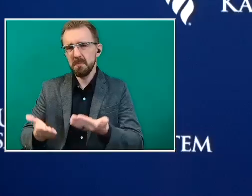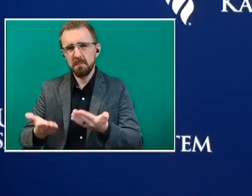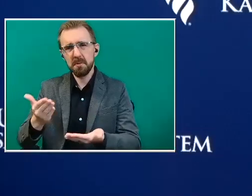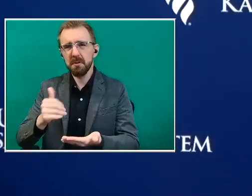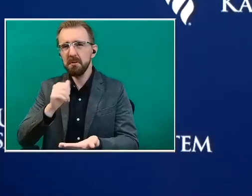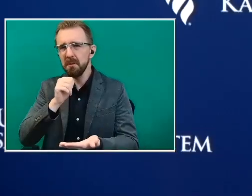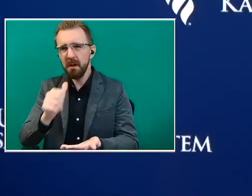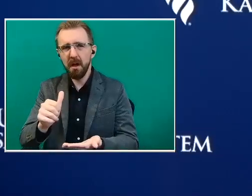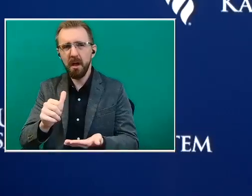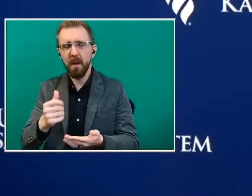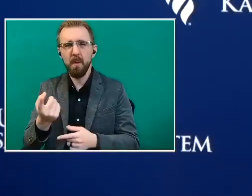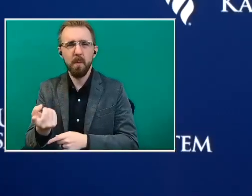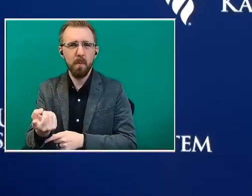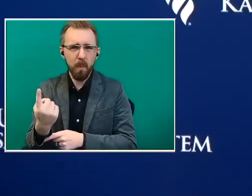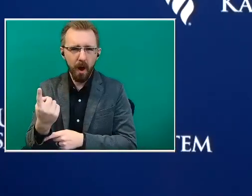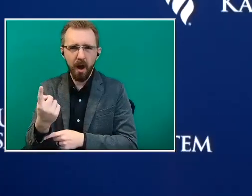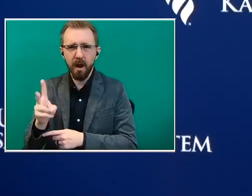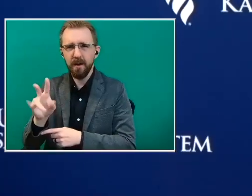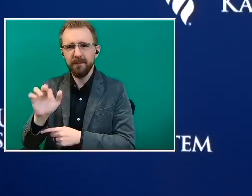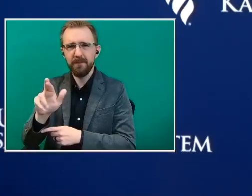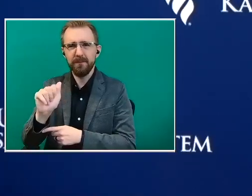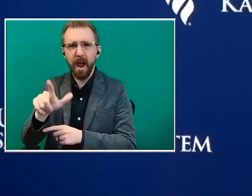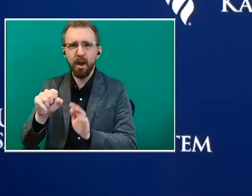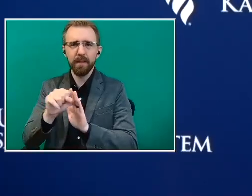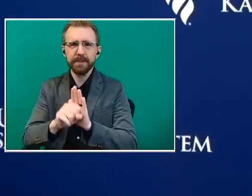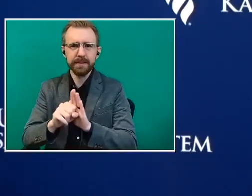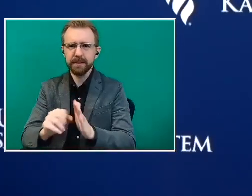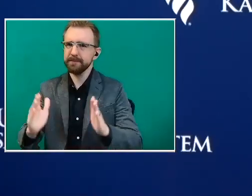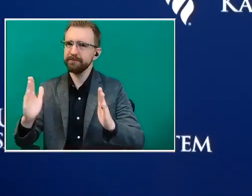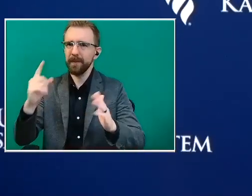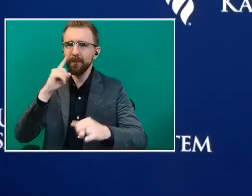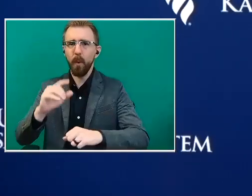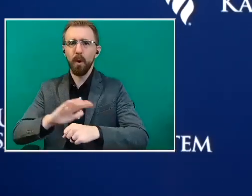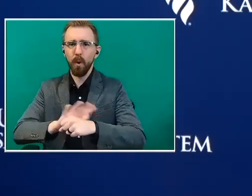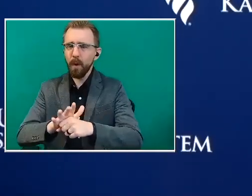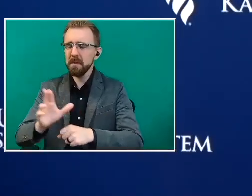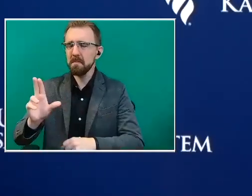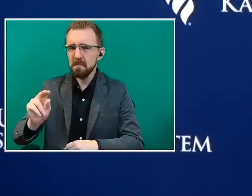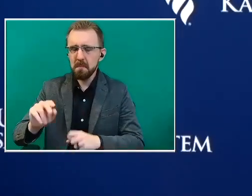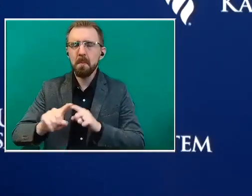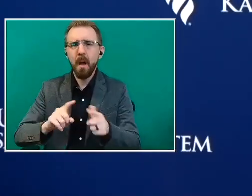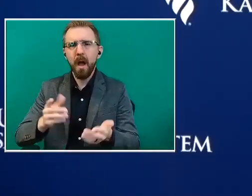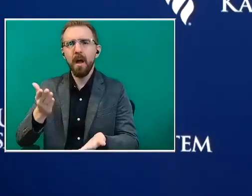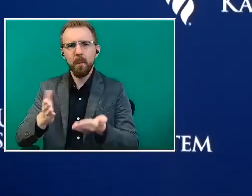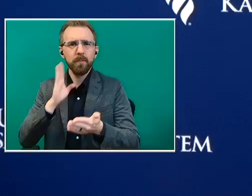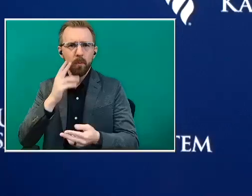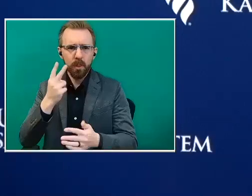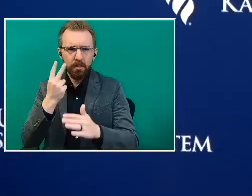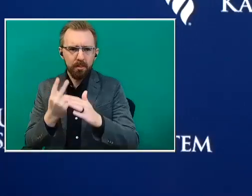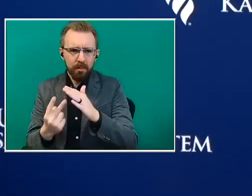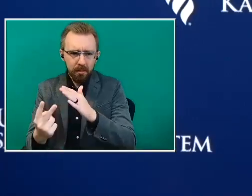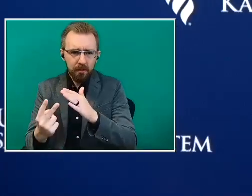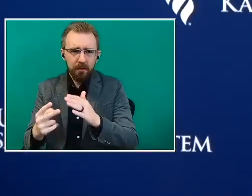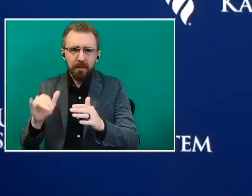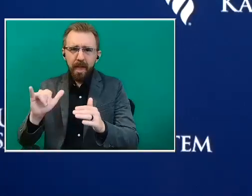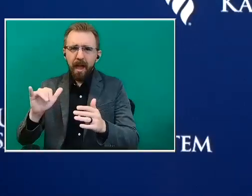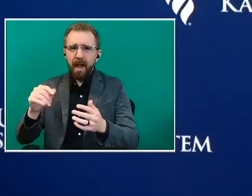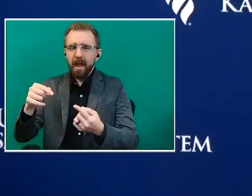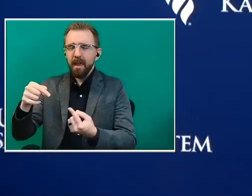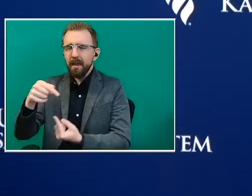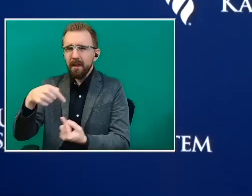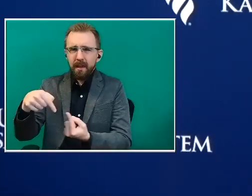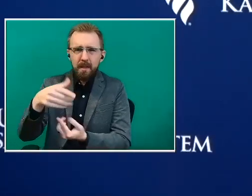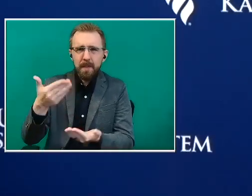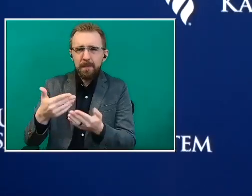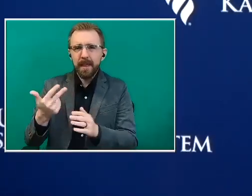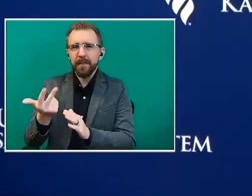one viral season for COVID, but instead probably what we are going to see is this dance of maybe 3 to 4 cycles a